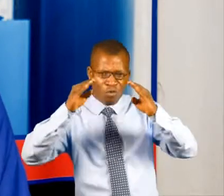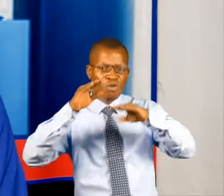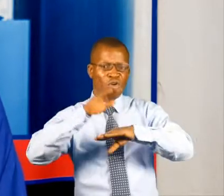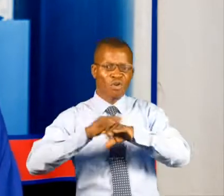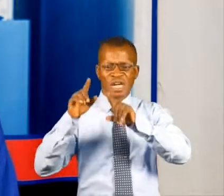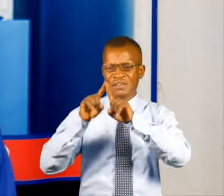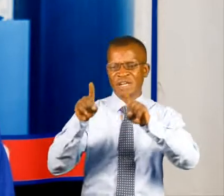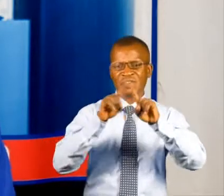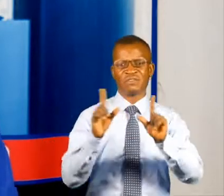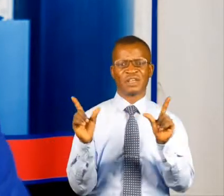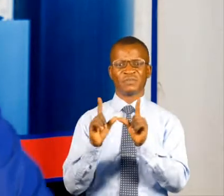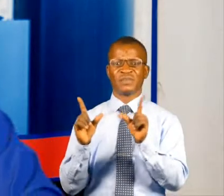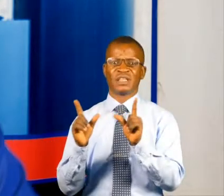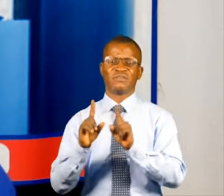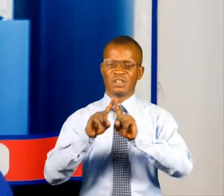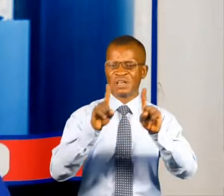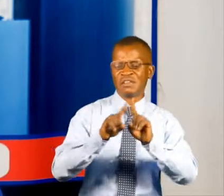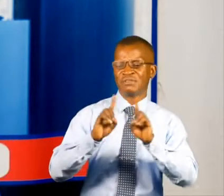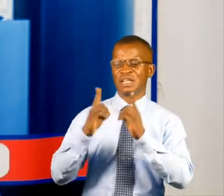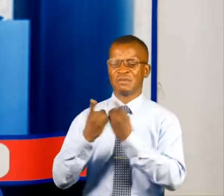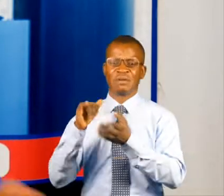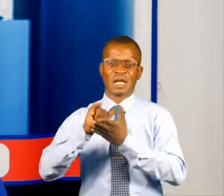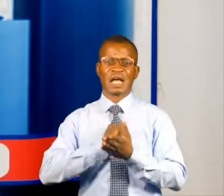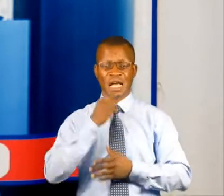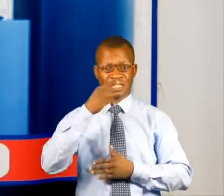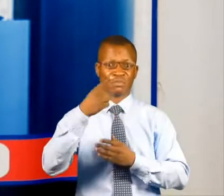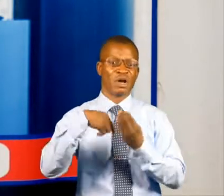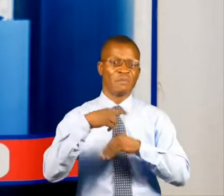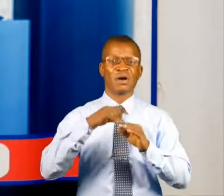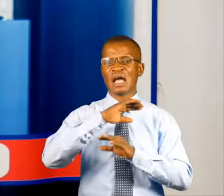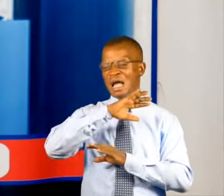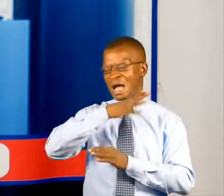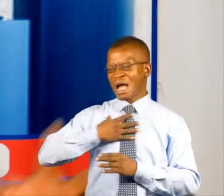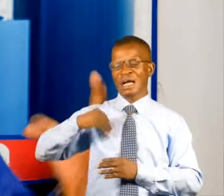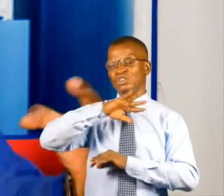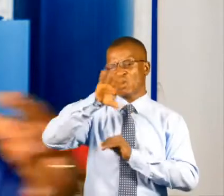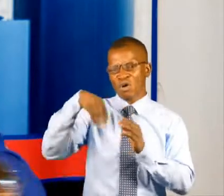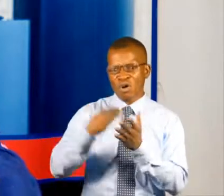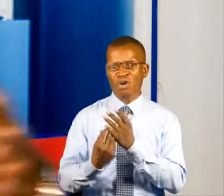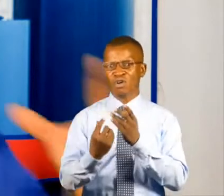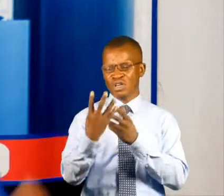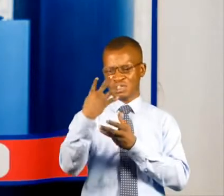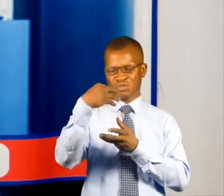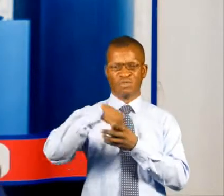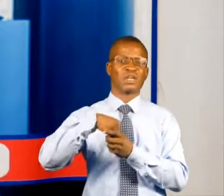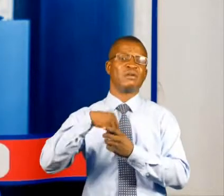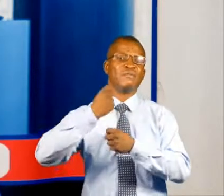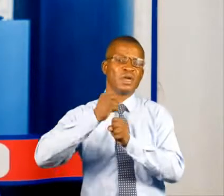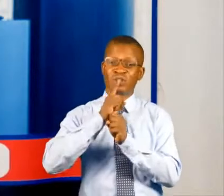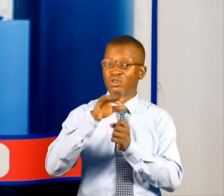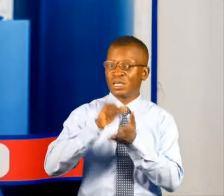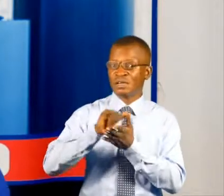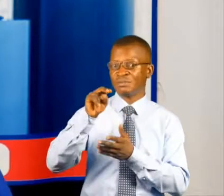they target several, those cadres that I spoke about, those departments that I spoke about, and all, you know, dovetail